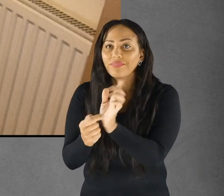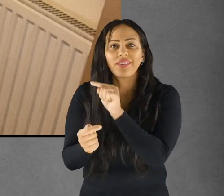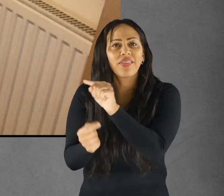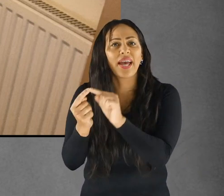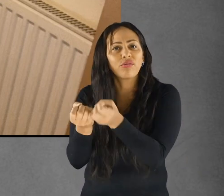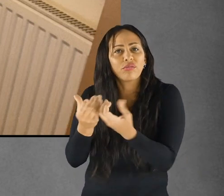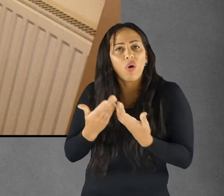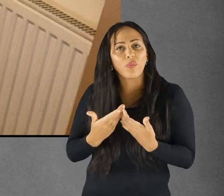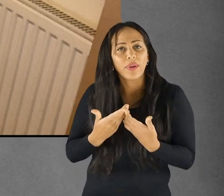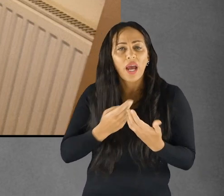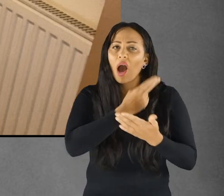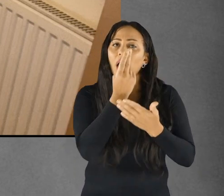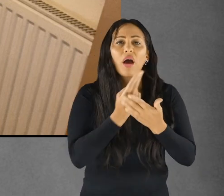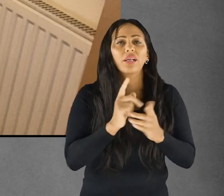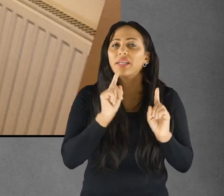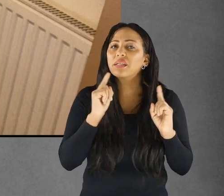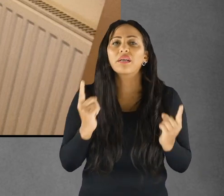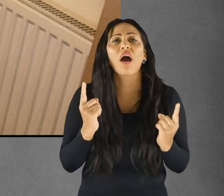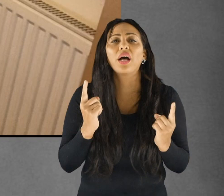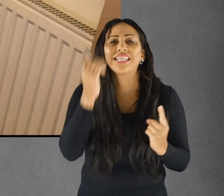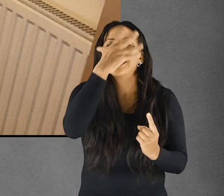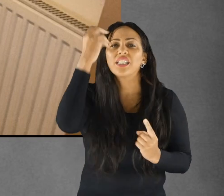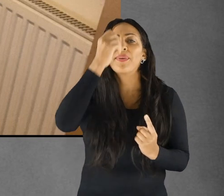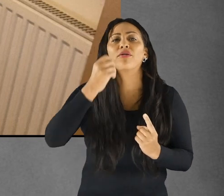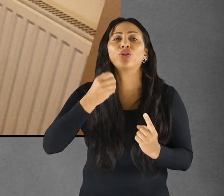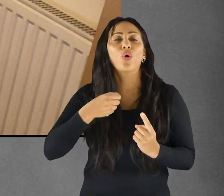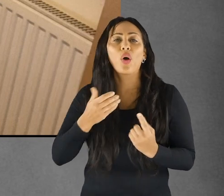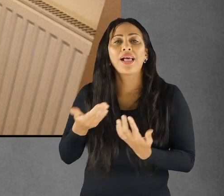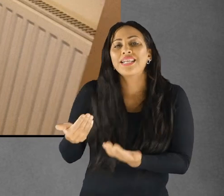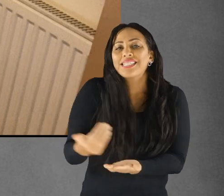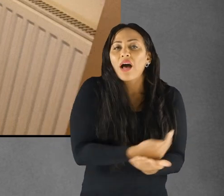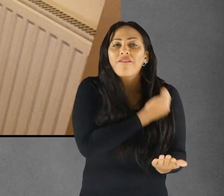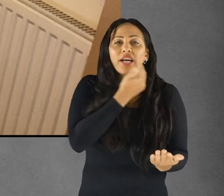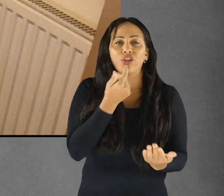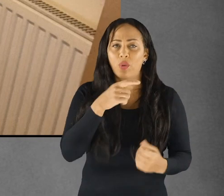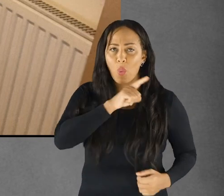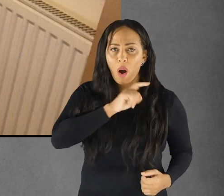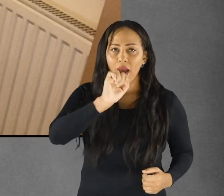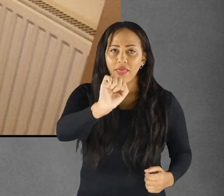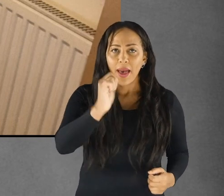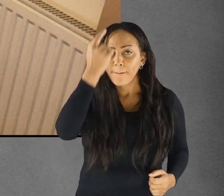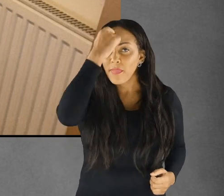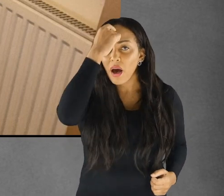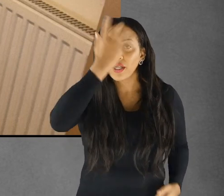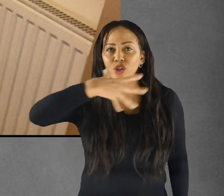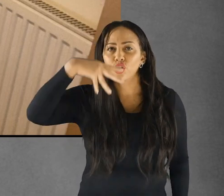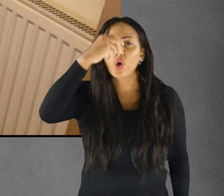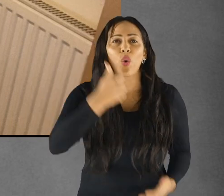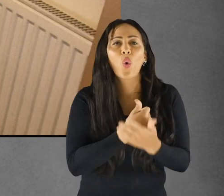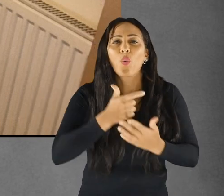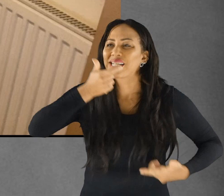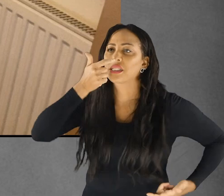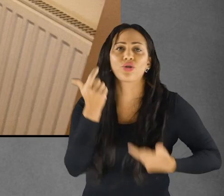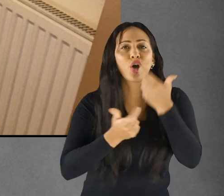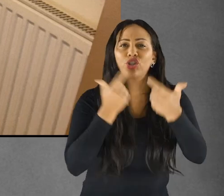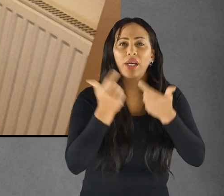that an artist can never achieve spiritual salvation because their mind and soul are in a constant state of